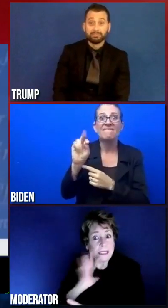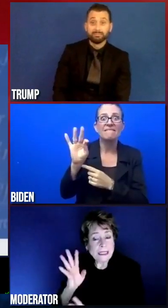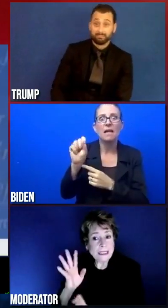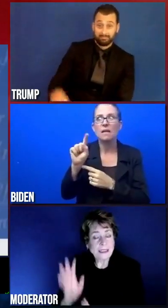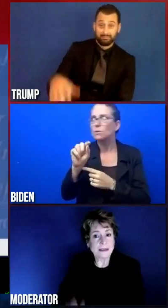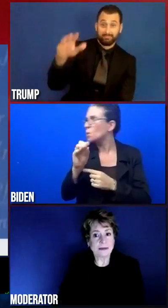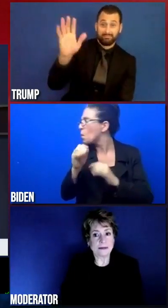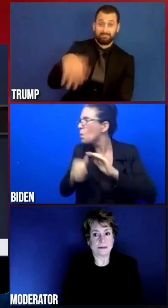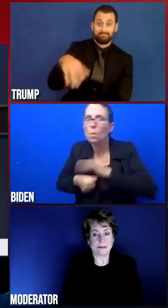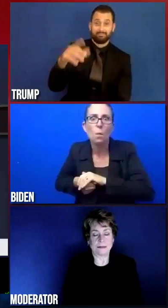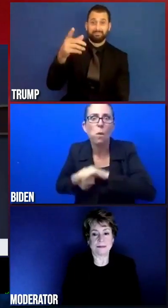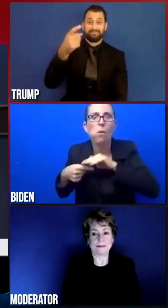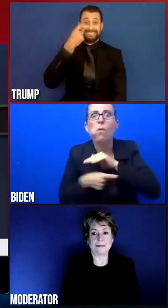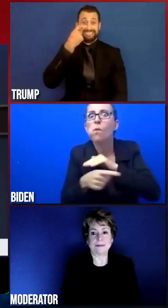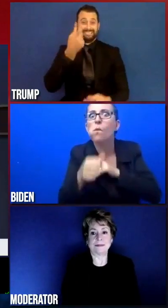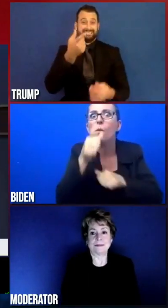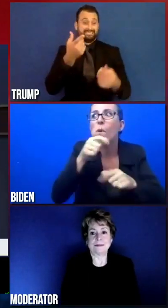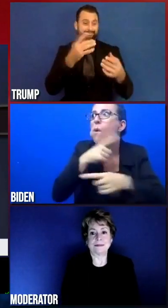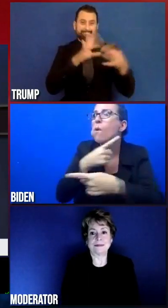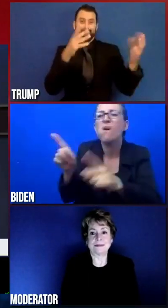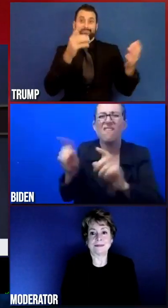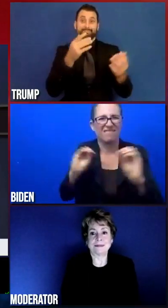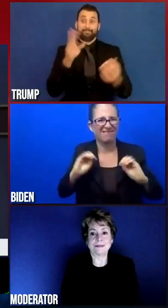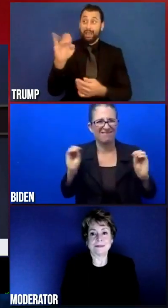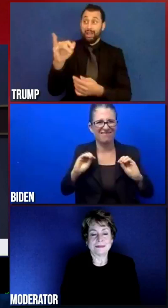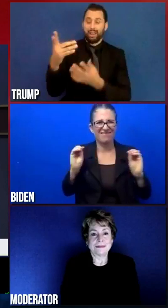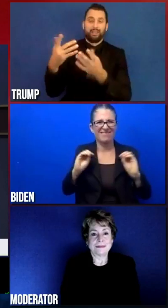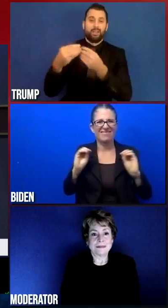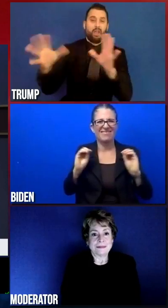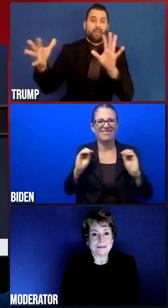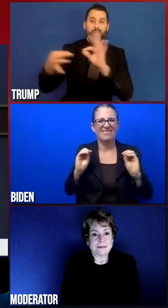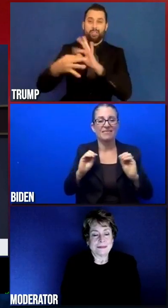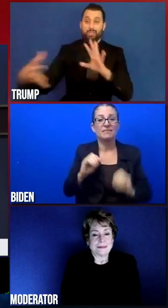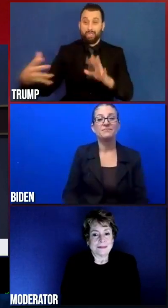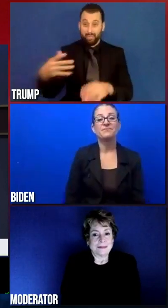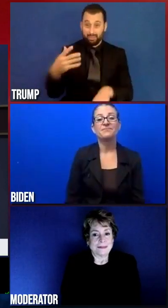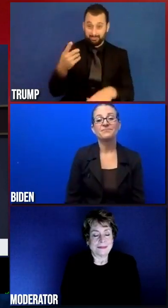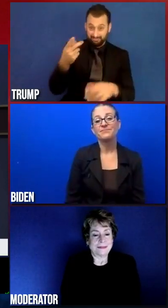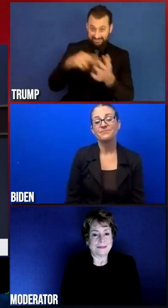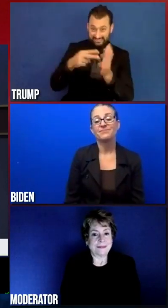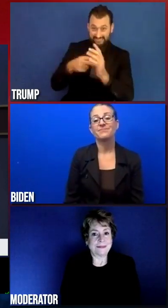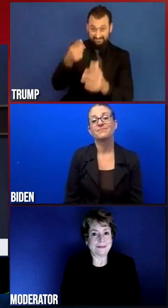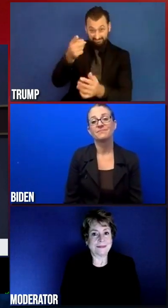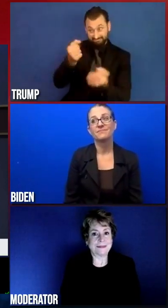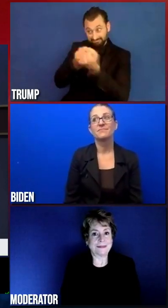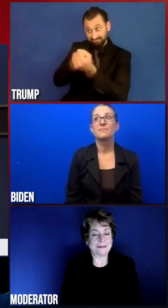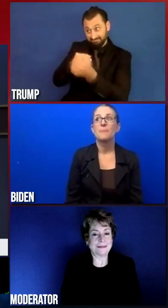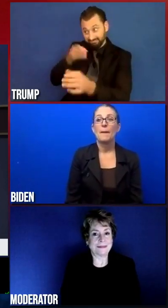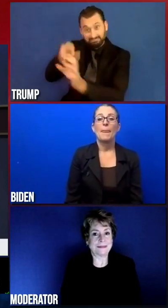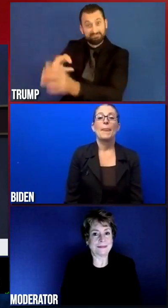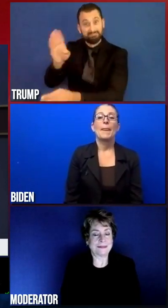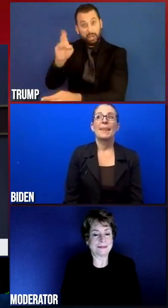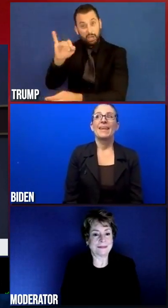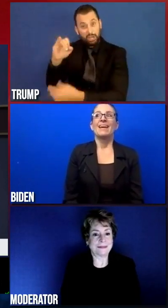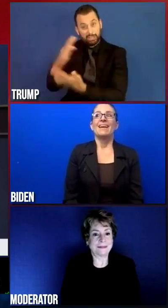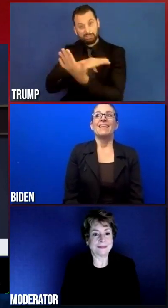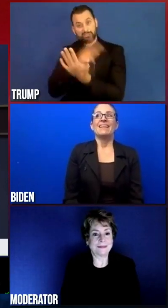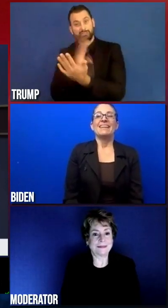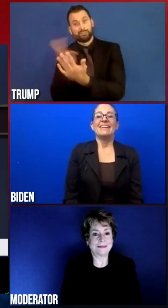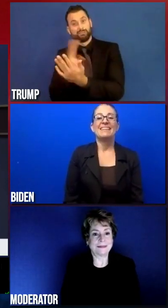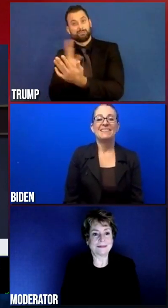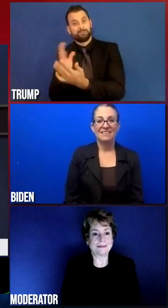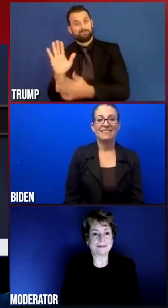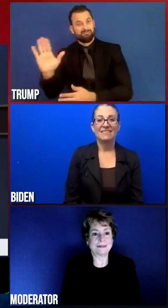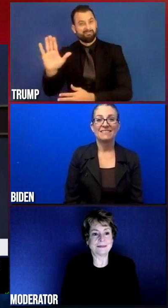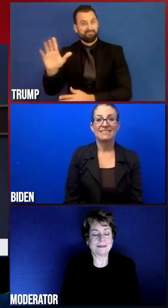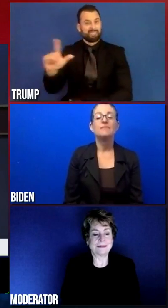just lost the left. You agreed with Bernie Sanders on a plan Folks, that's absolutely agreed folks, do you to, have any and under that idea plan, what you have